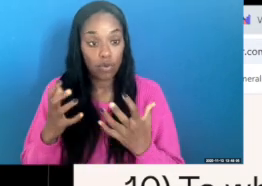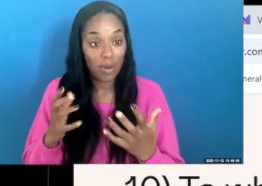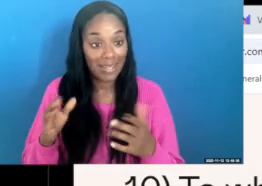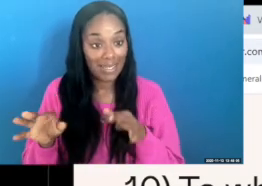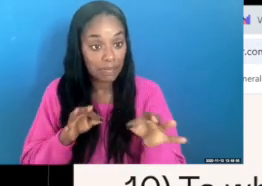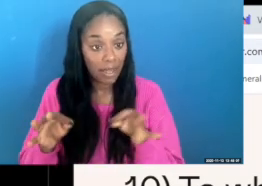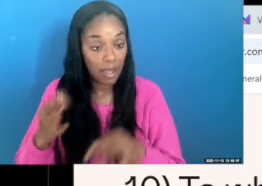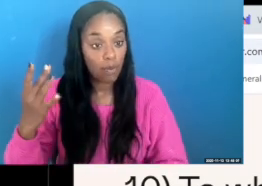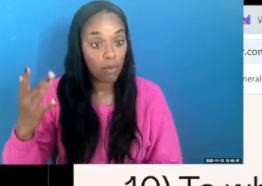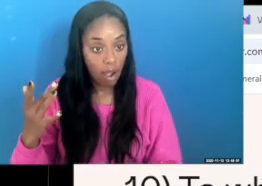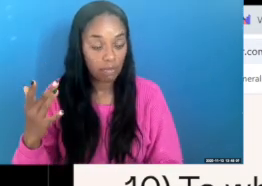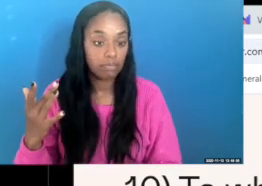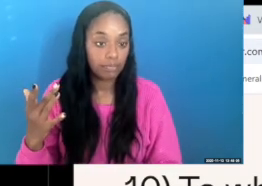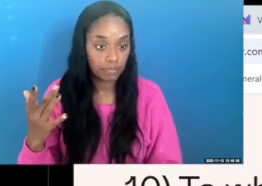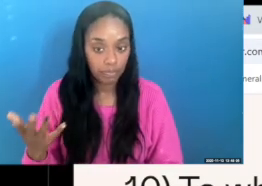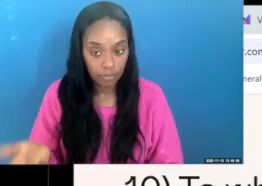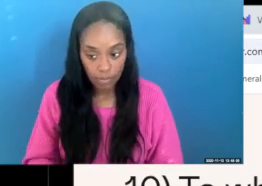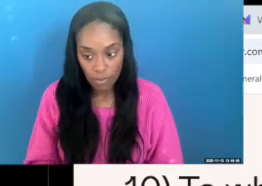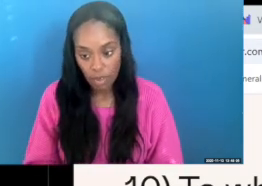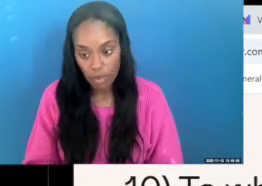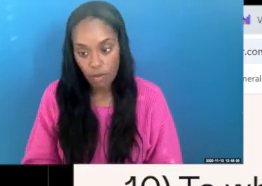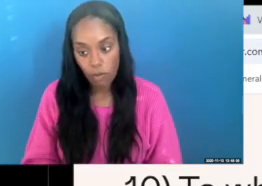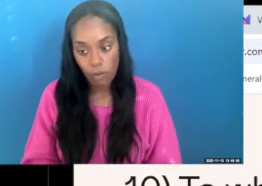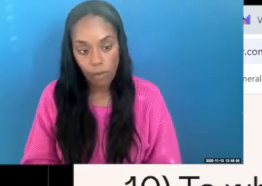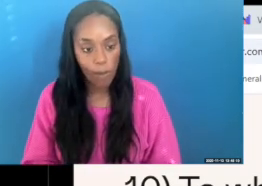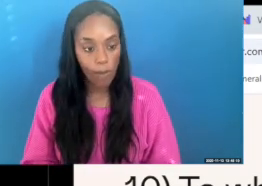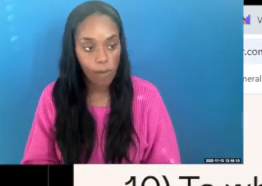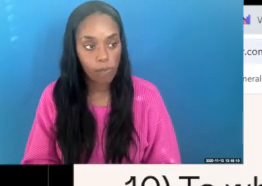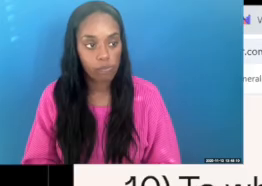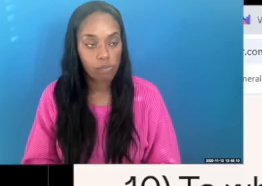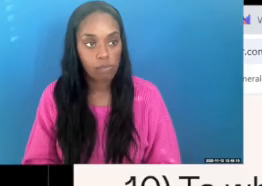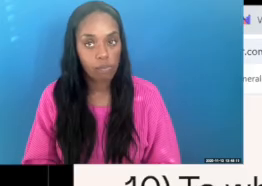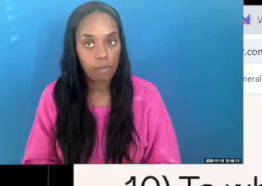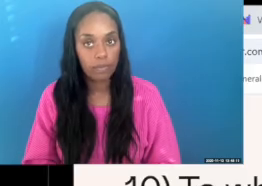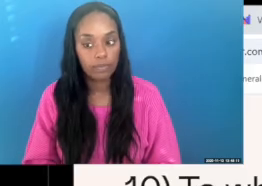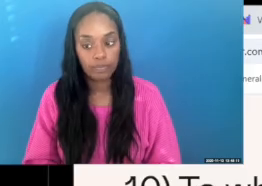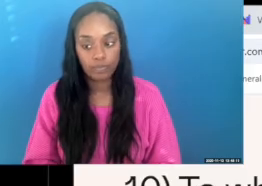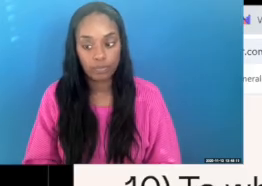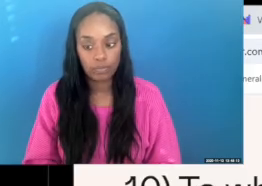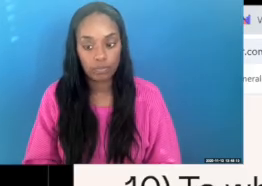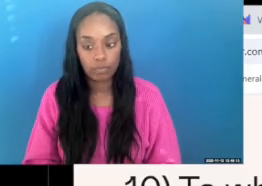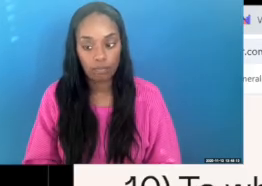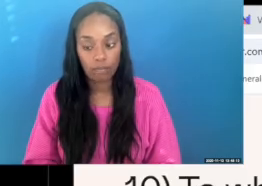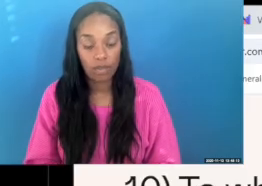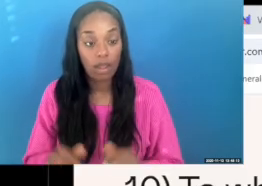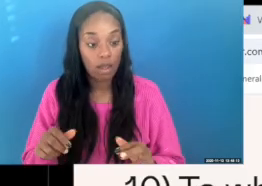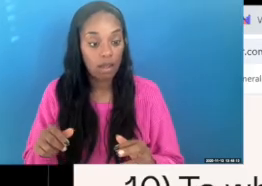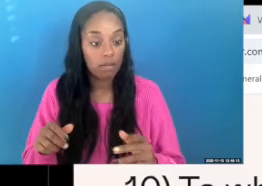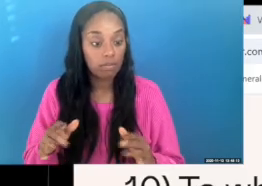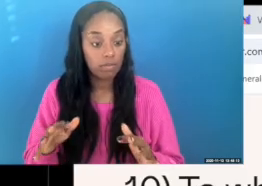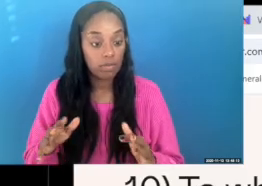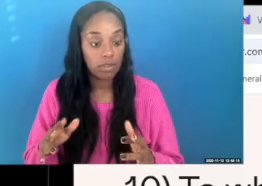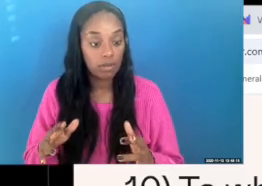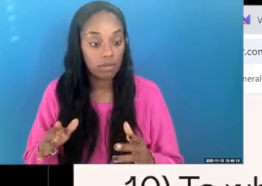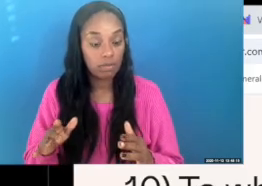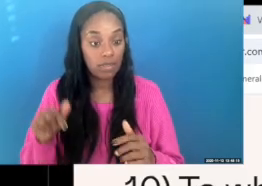right. So if you strongly disagree with this statement, and you are either in the room or online, and you would like to